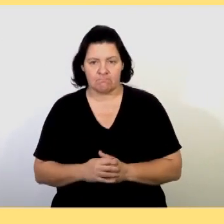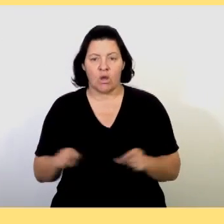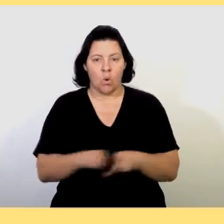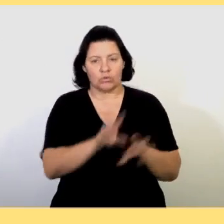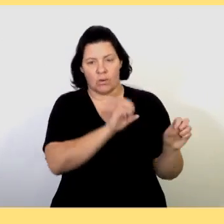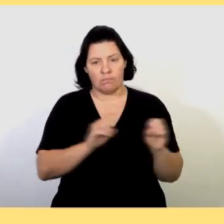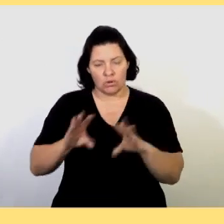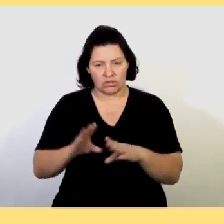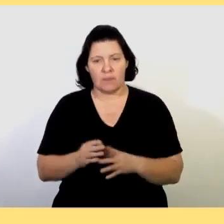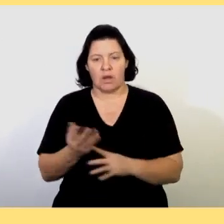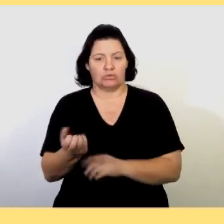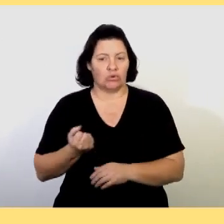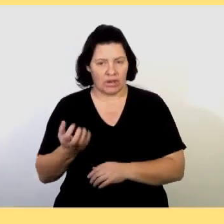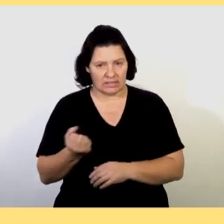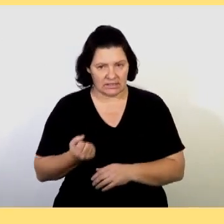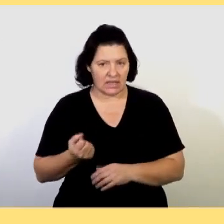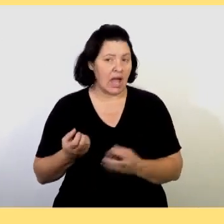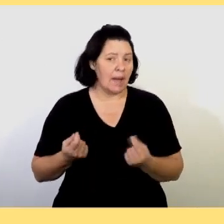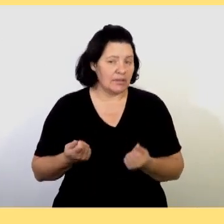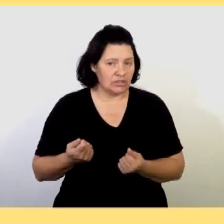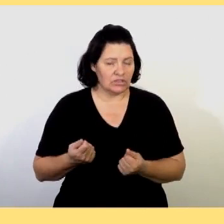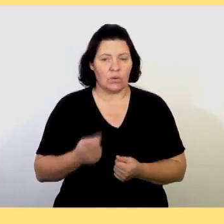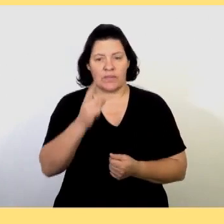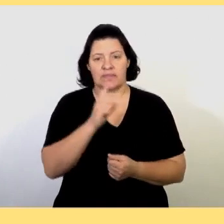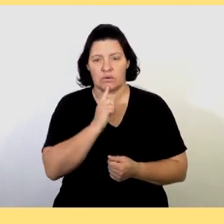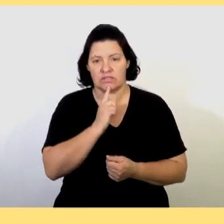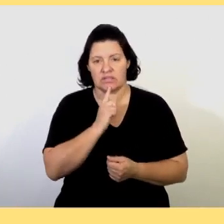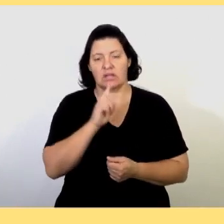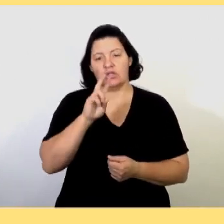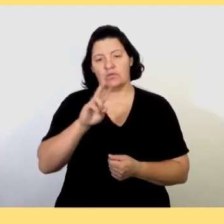4,500. I'll also post to my drawings, which is